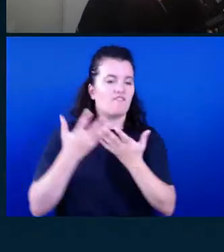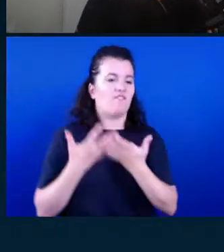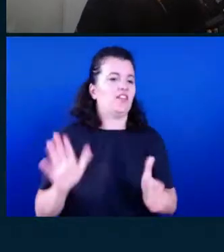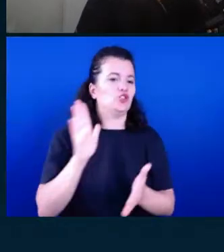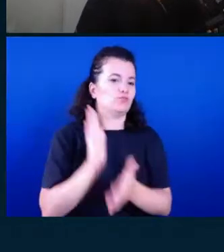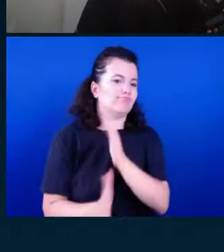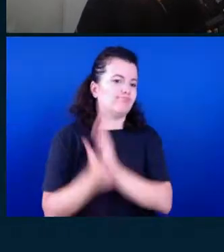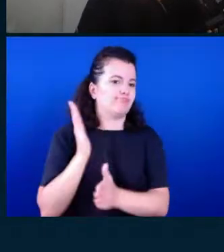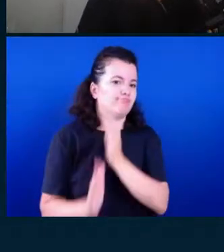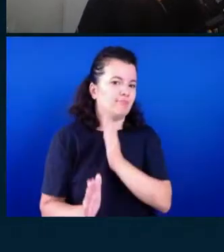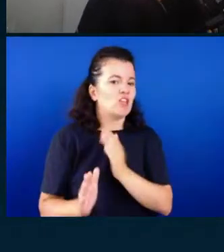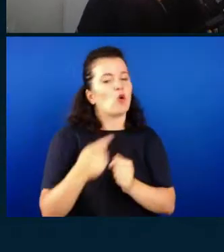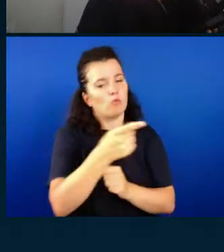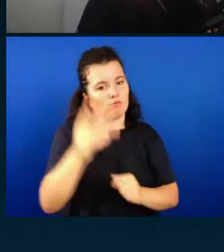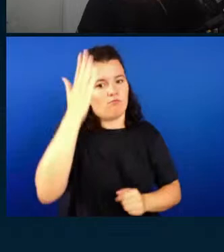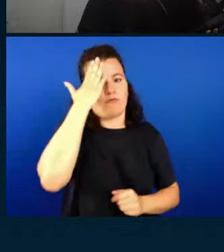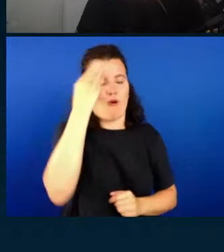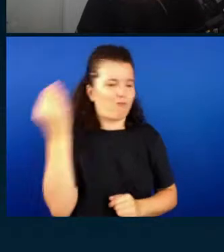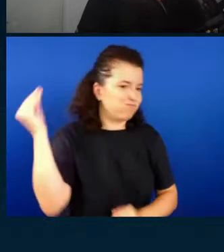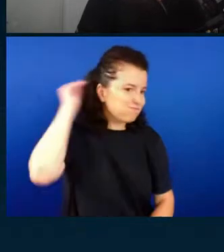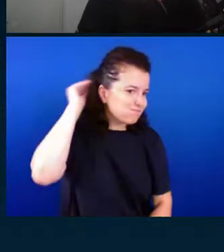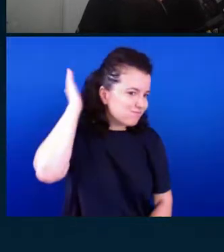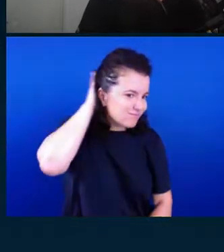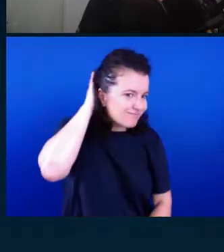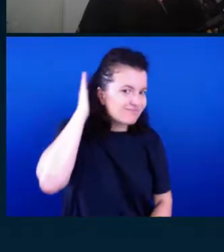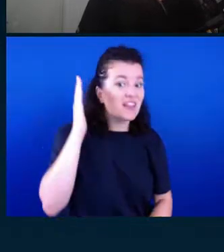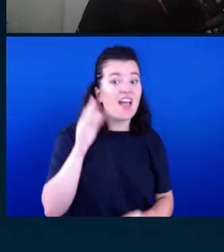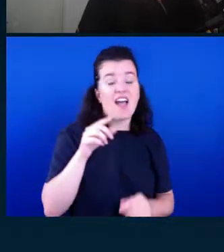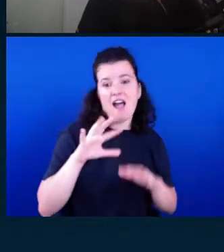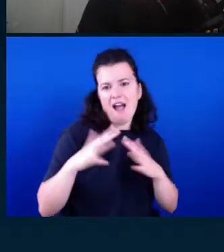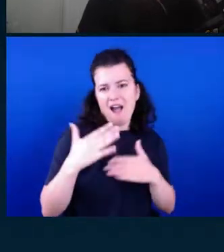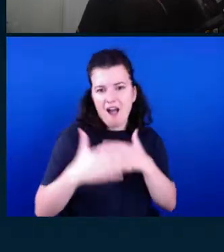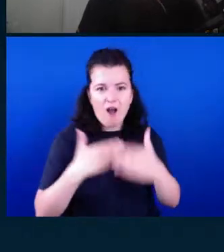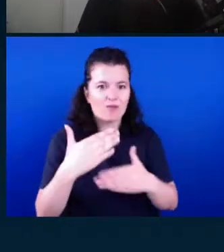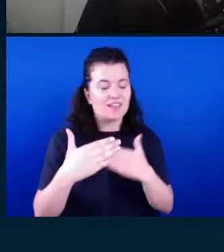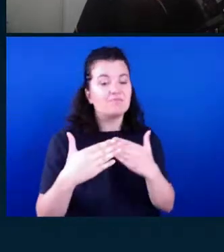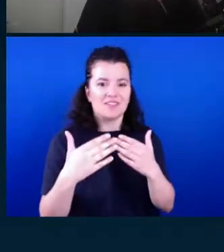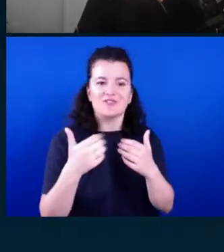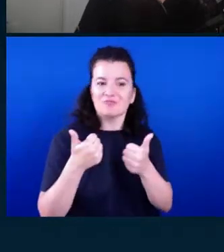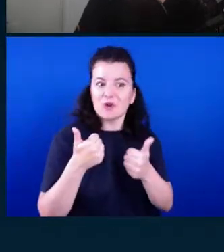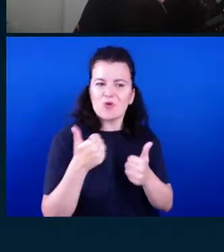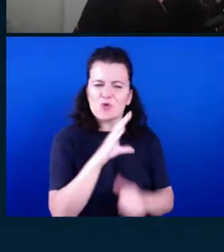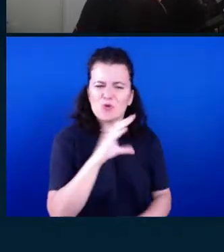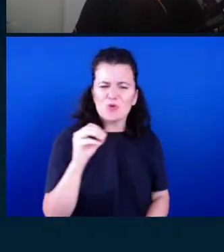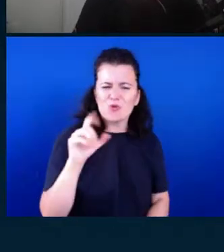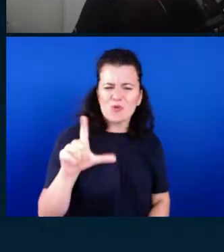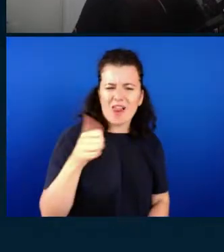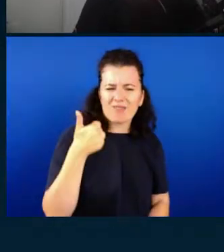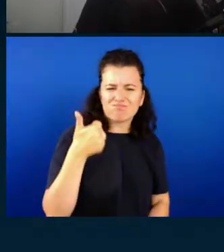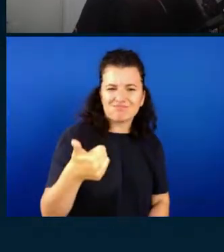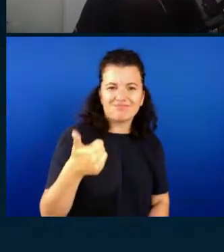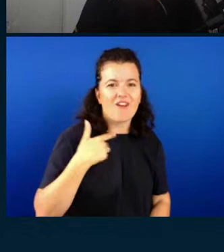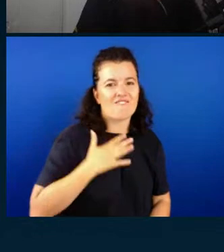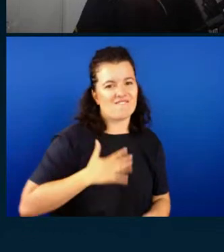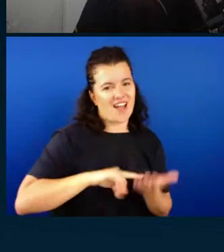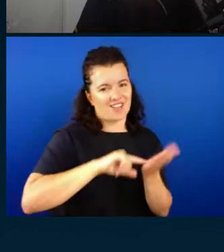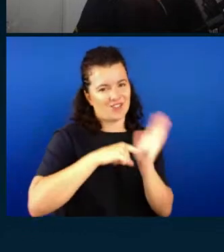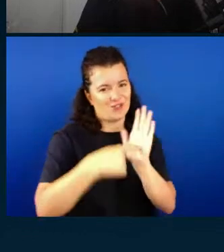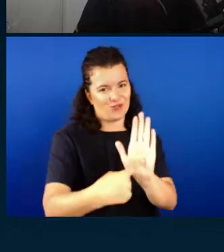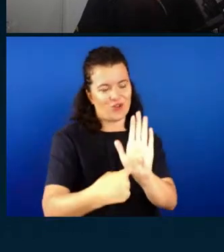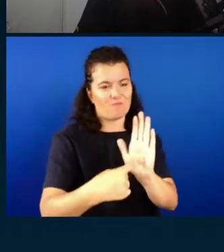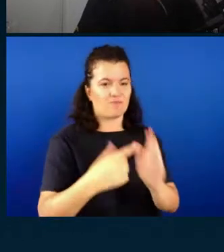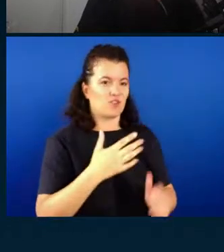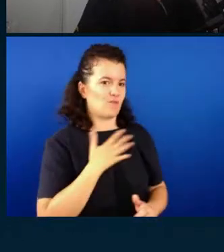And I think the experience is pretty cool, so it's really something that I want to show. And this is my Visual